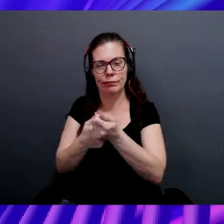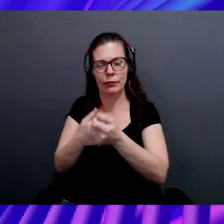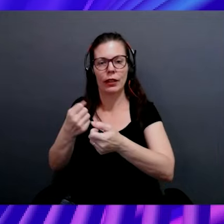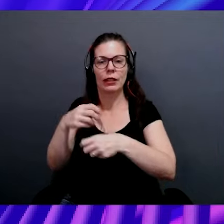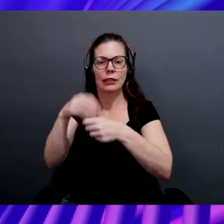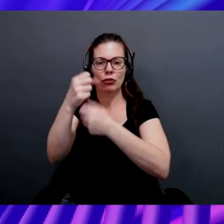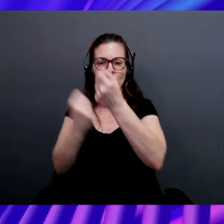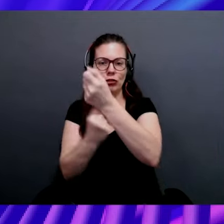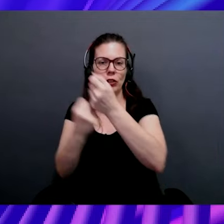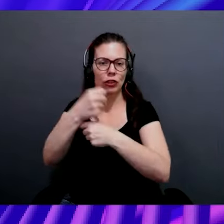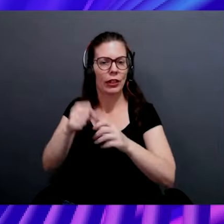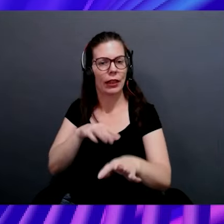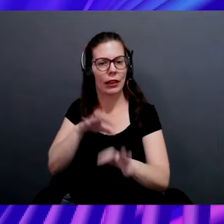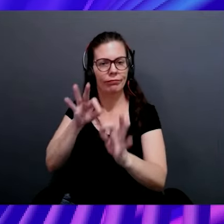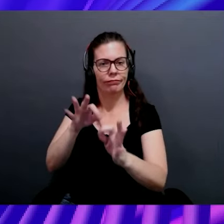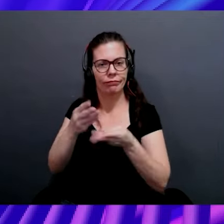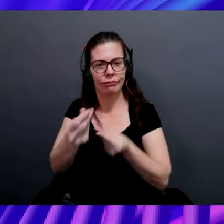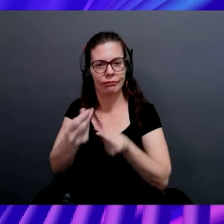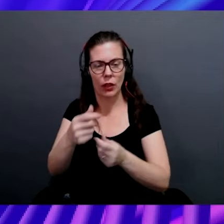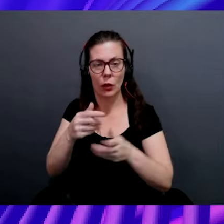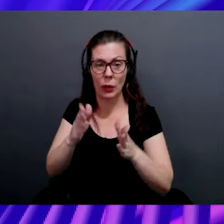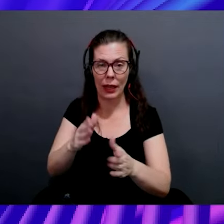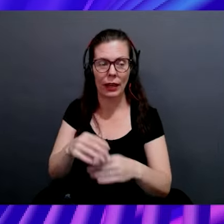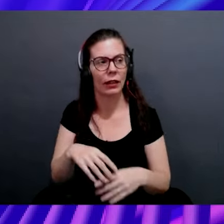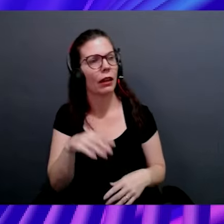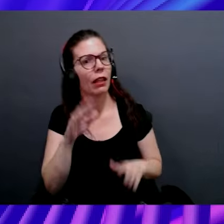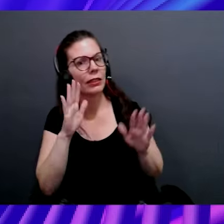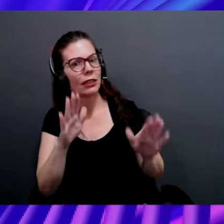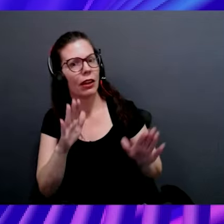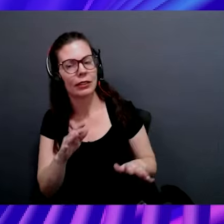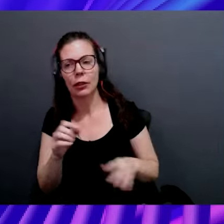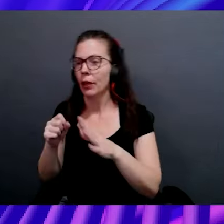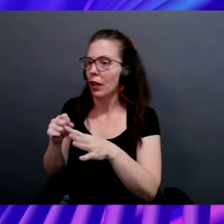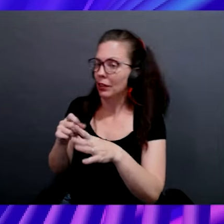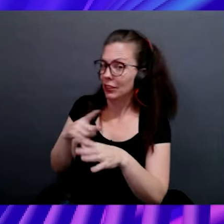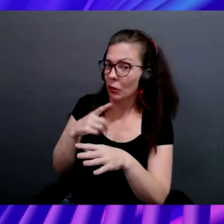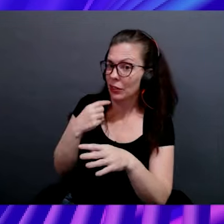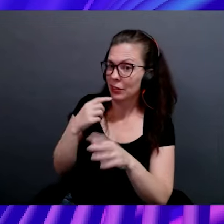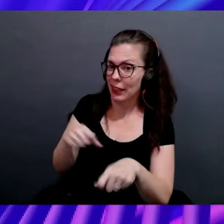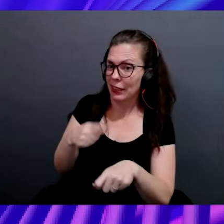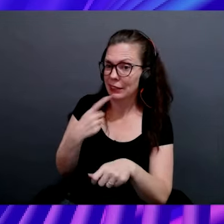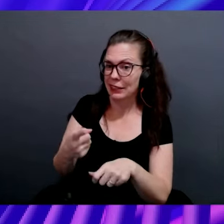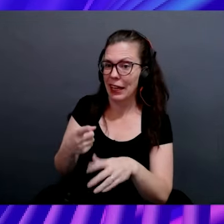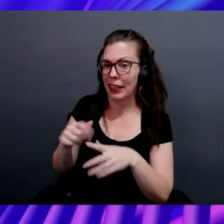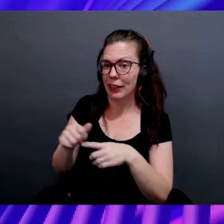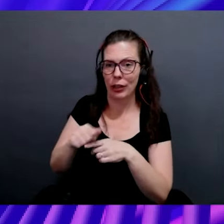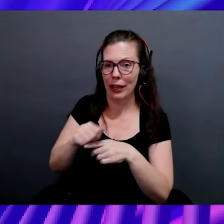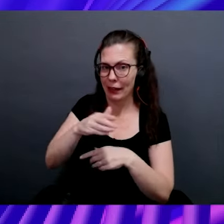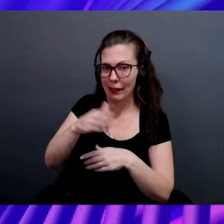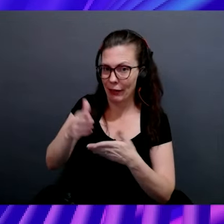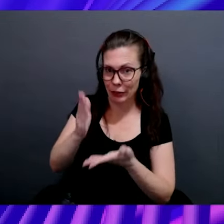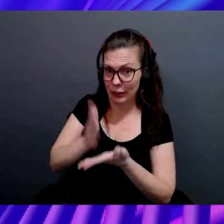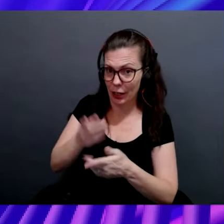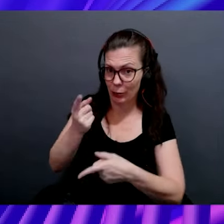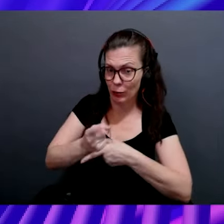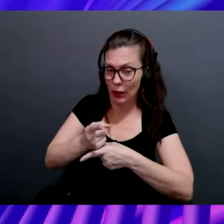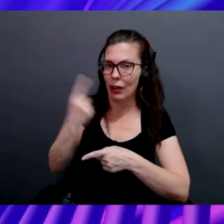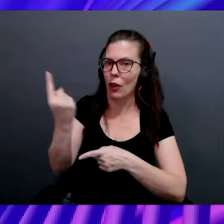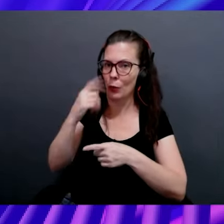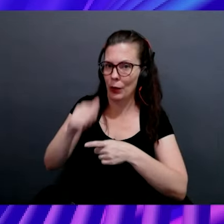way. That's And awesome. it's probably safe to So- say that training never stops, right? You're always going to be training.